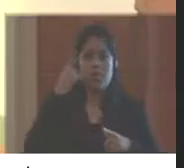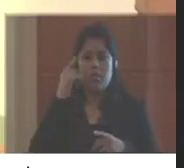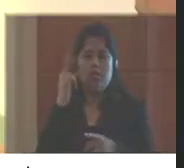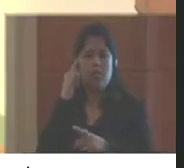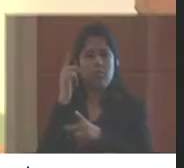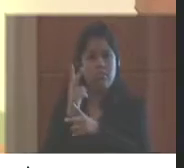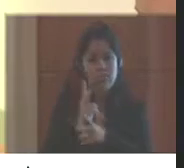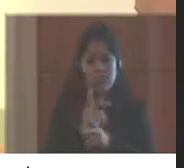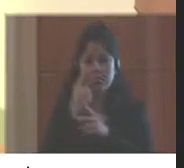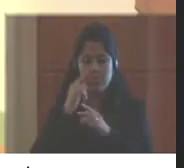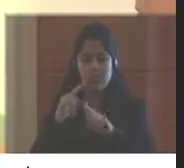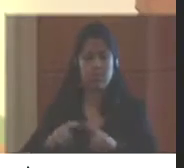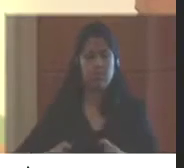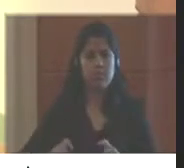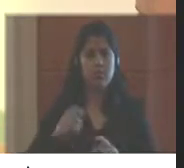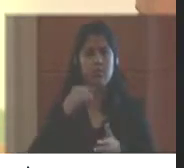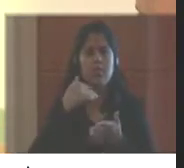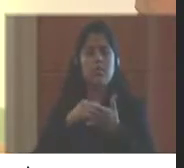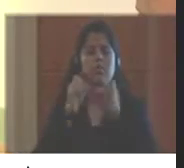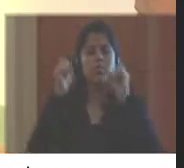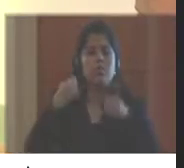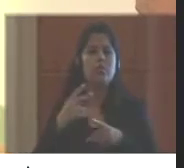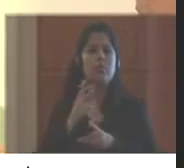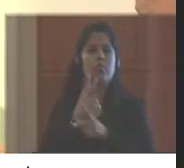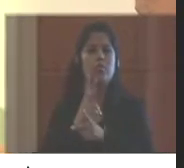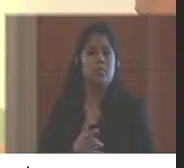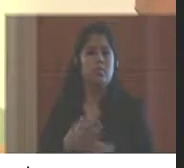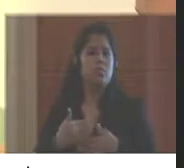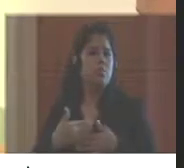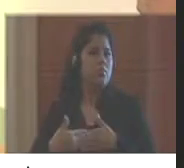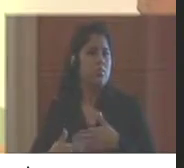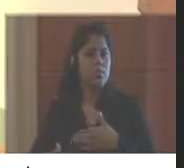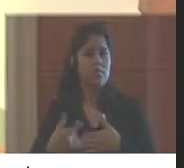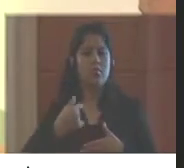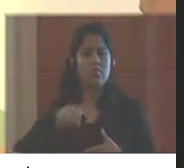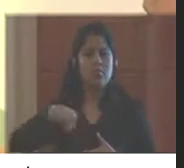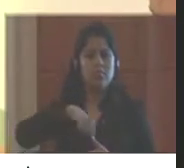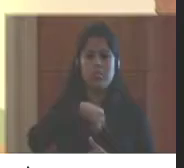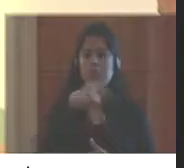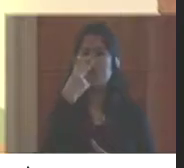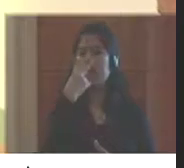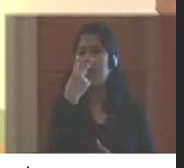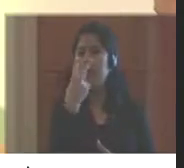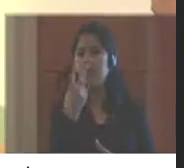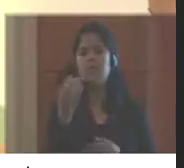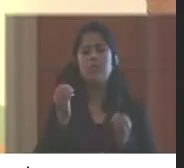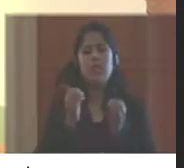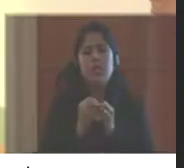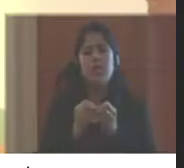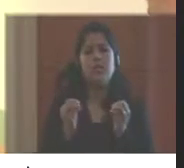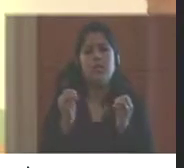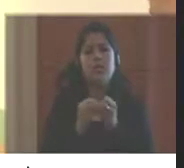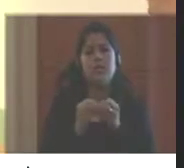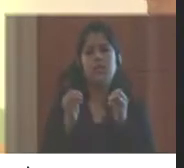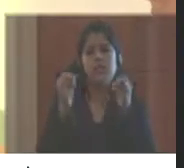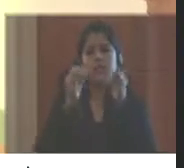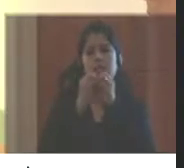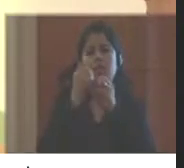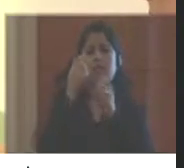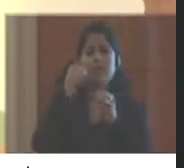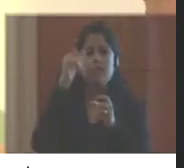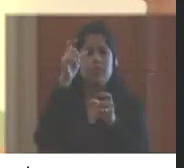happens. We increasingly see that the public or an individual can take action on a